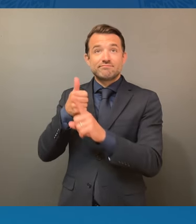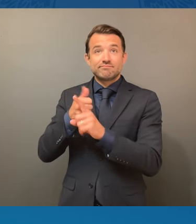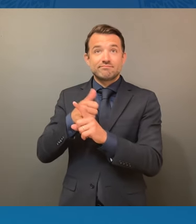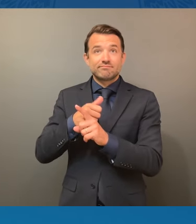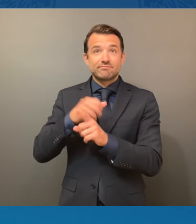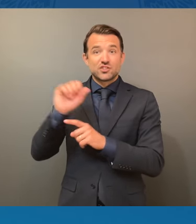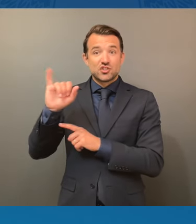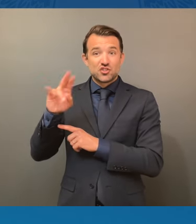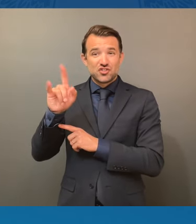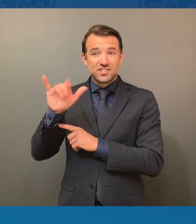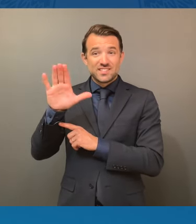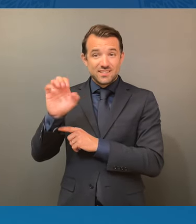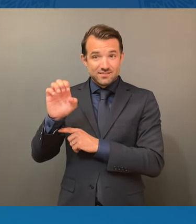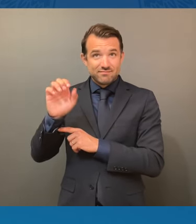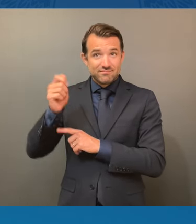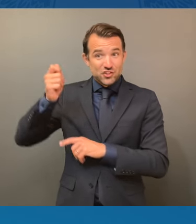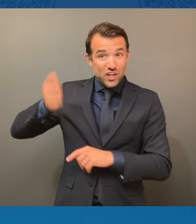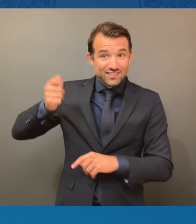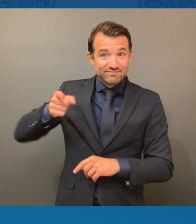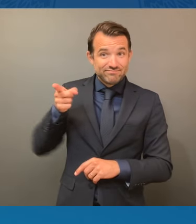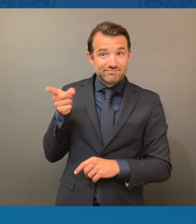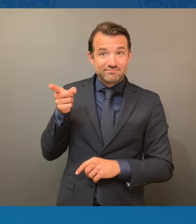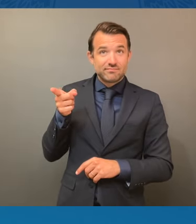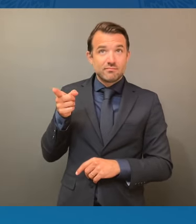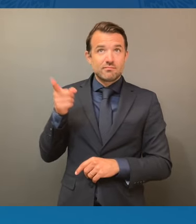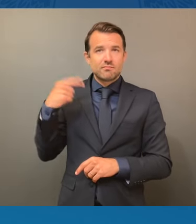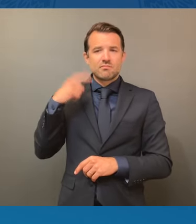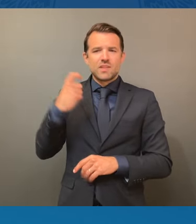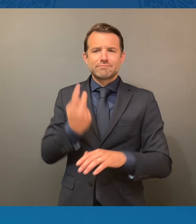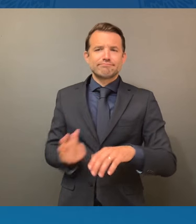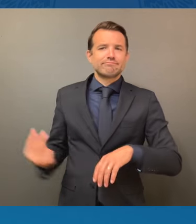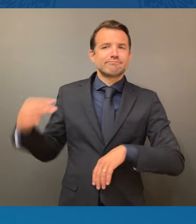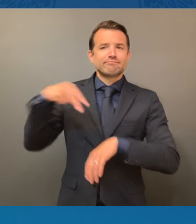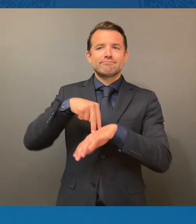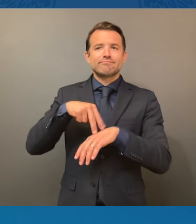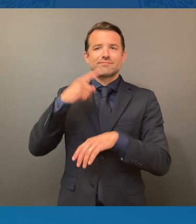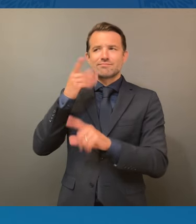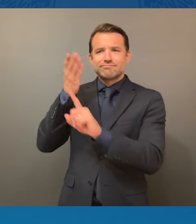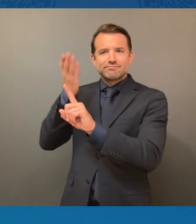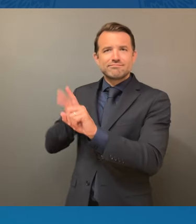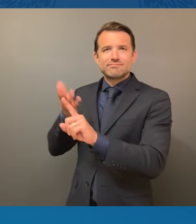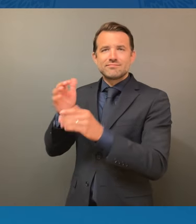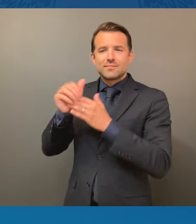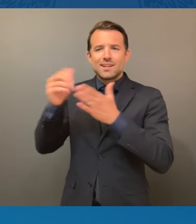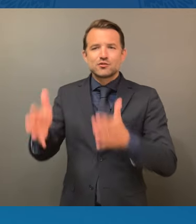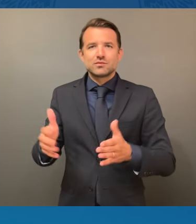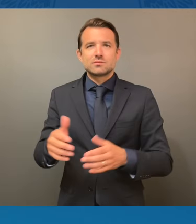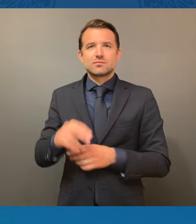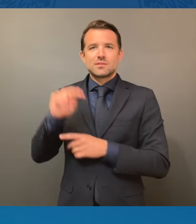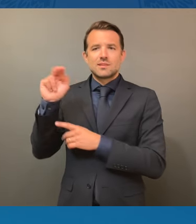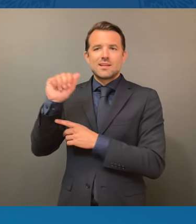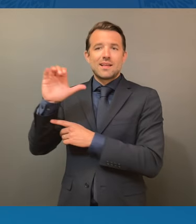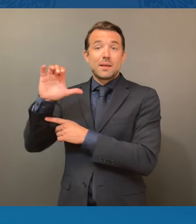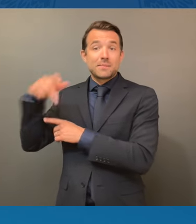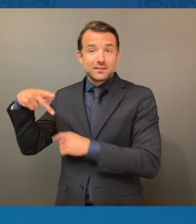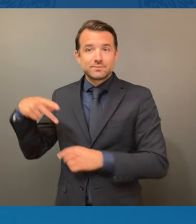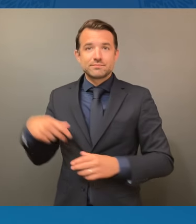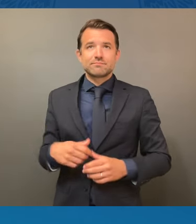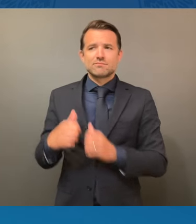We got to stand for that one. So, leaders of the NAACP, together we have fought